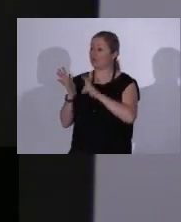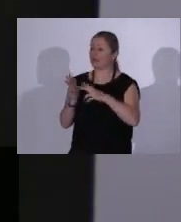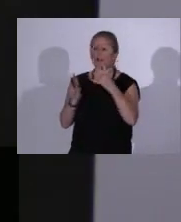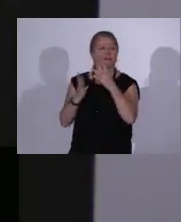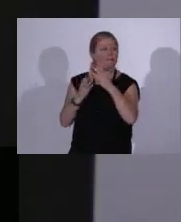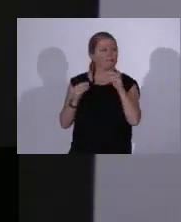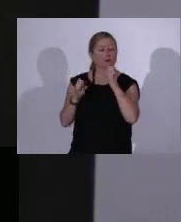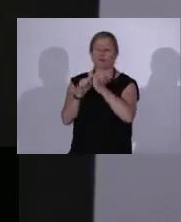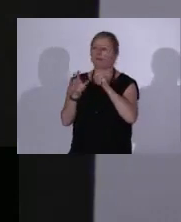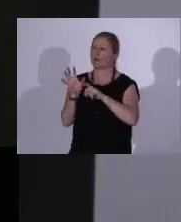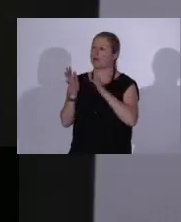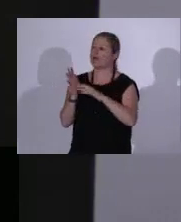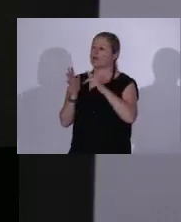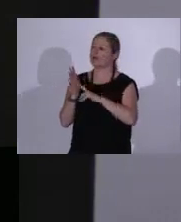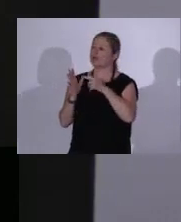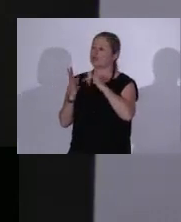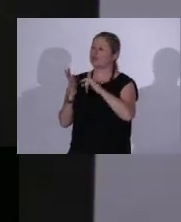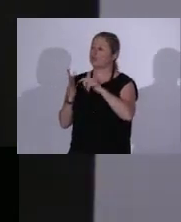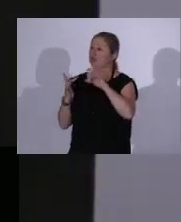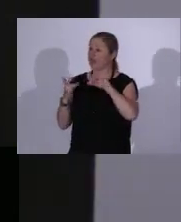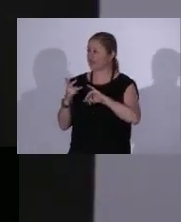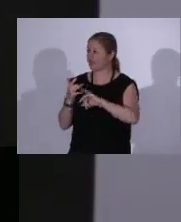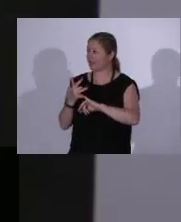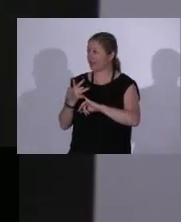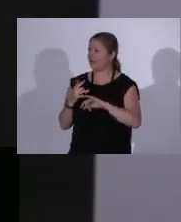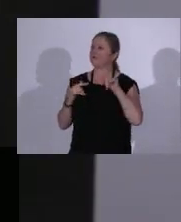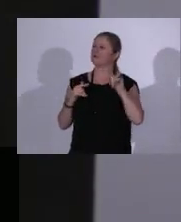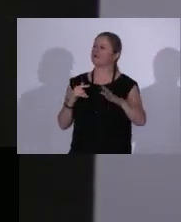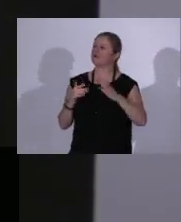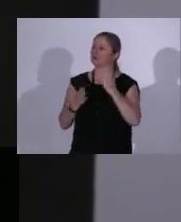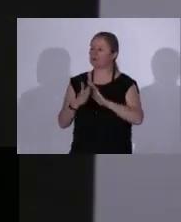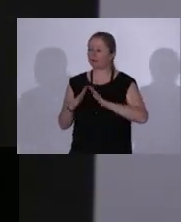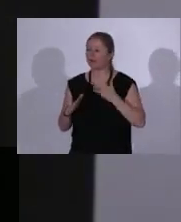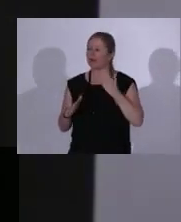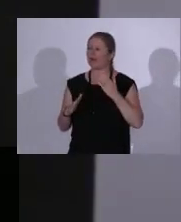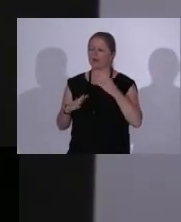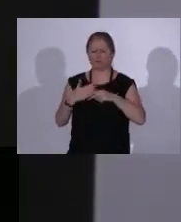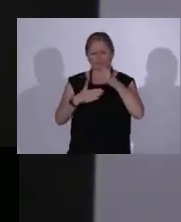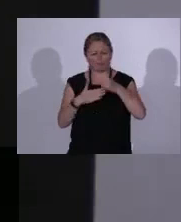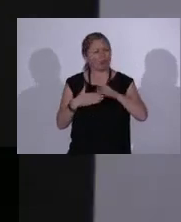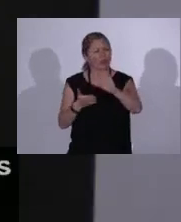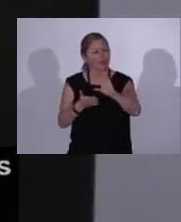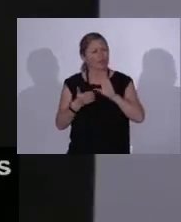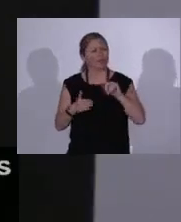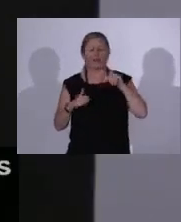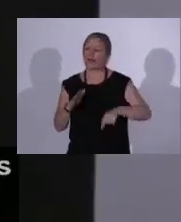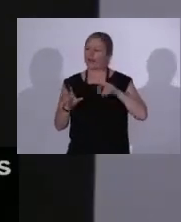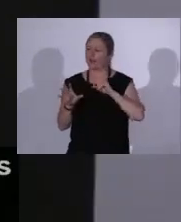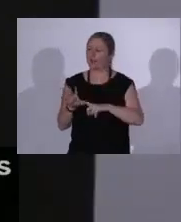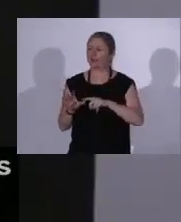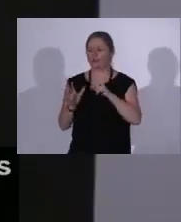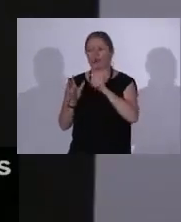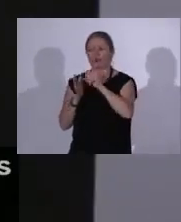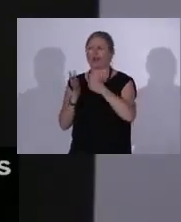the most interesting Together More Active programs that we've funded this year. And I'll let